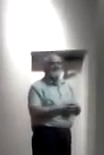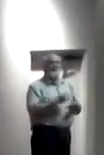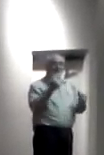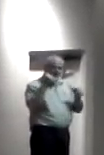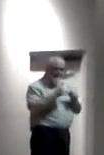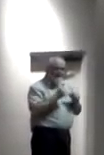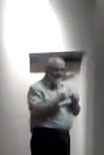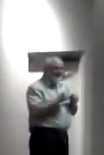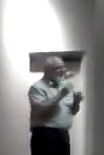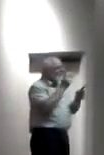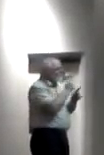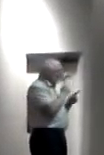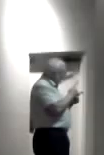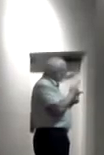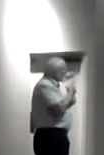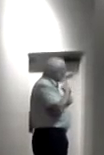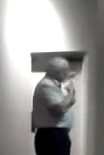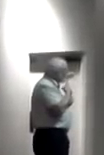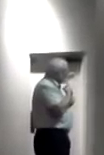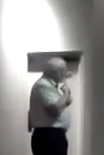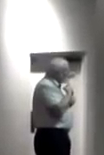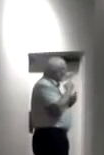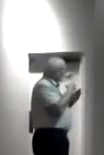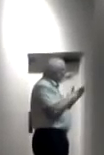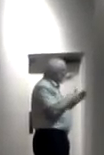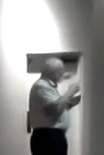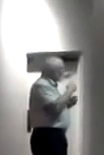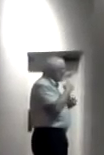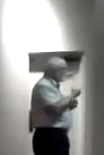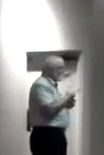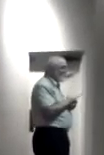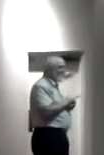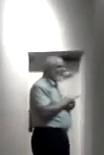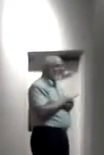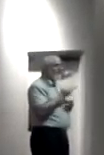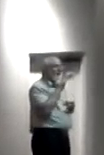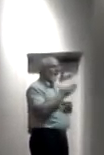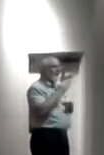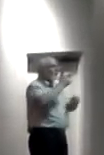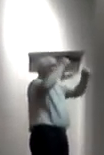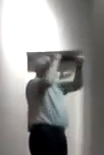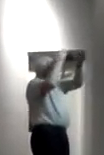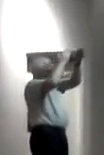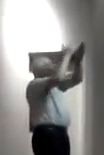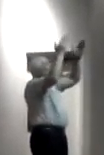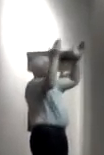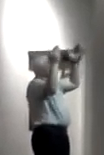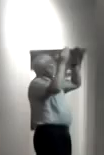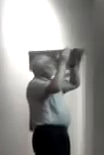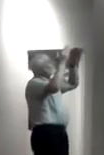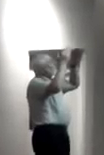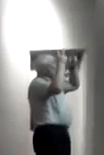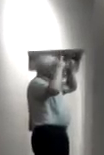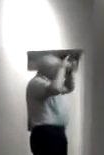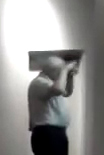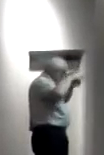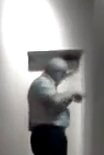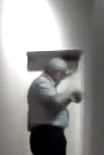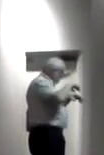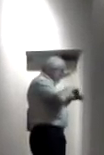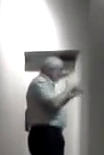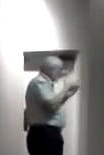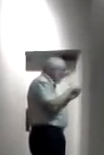remember, be careful, little tongue, what you say. There's a Father up above, looking down in tender